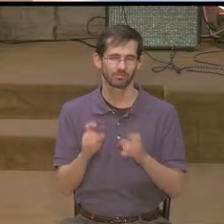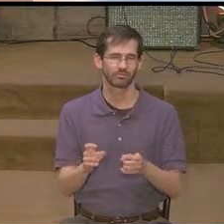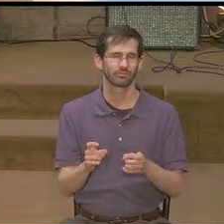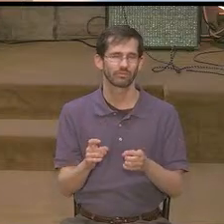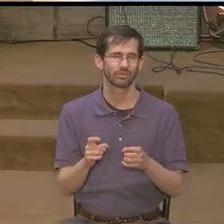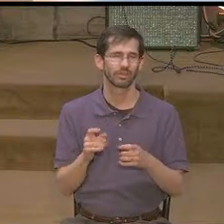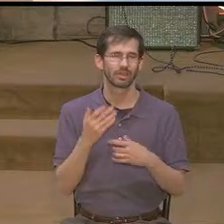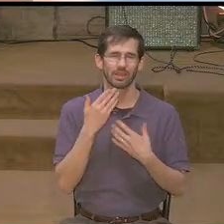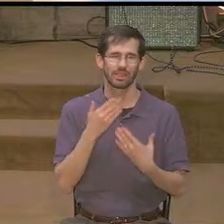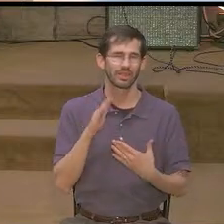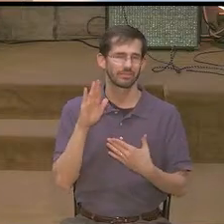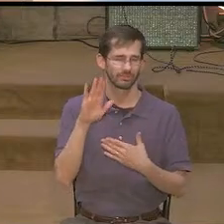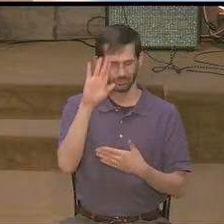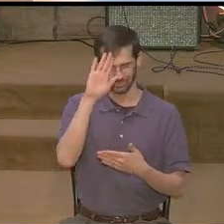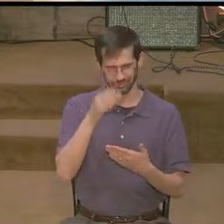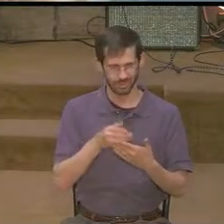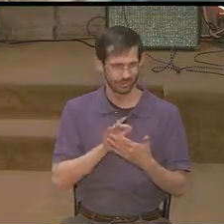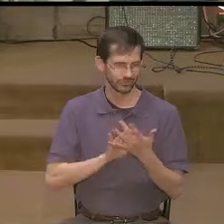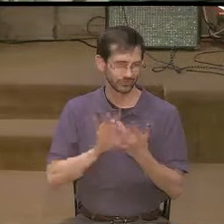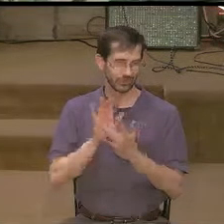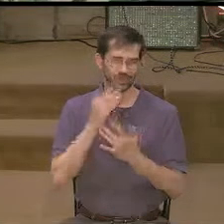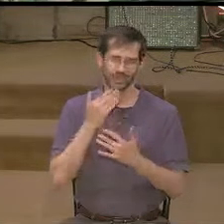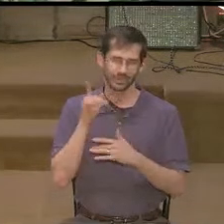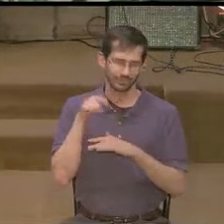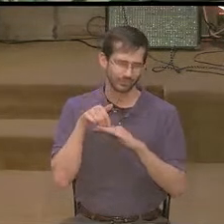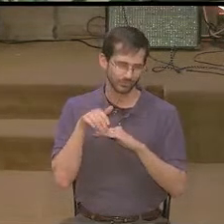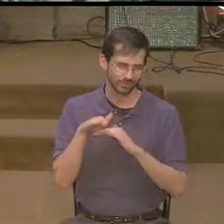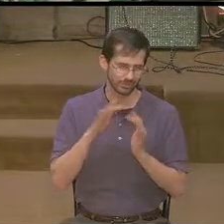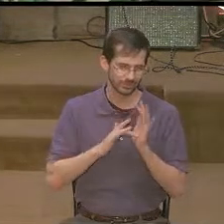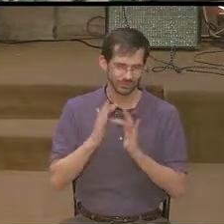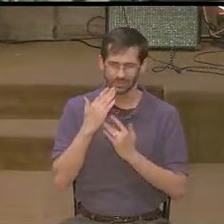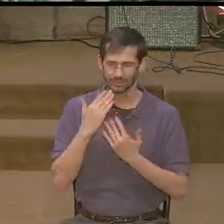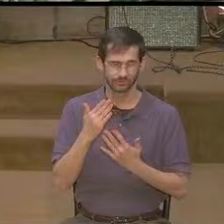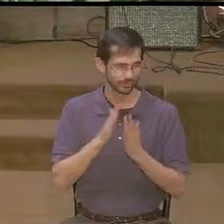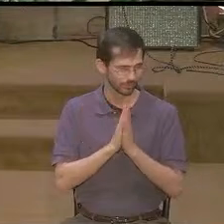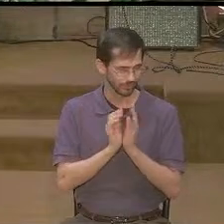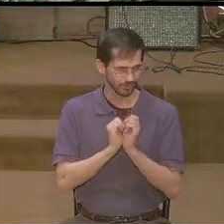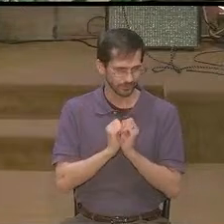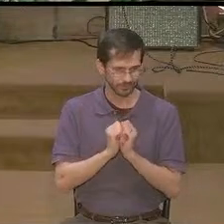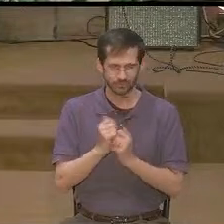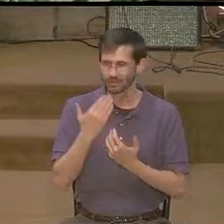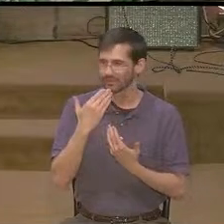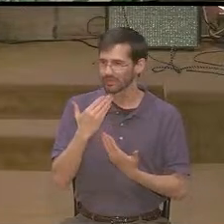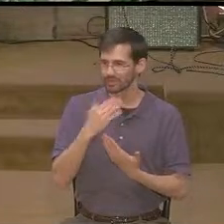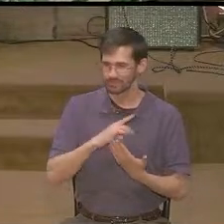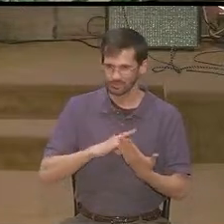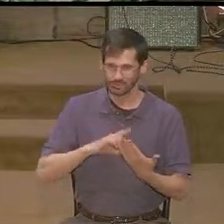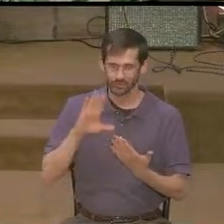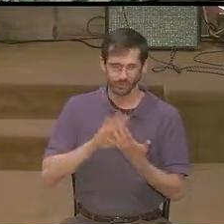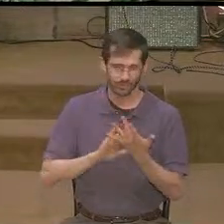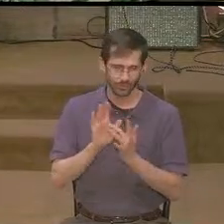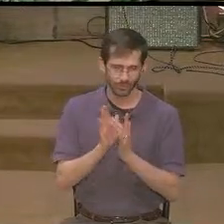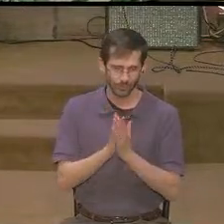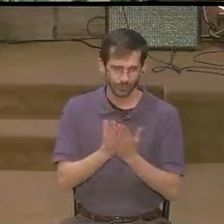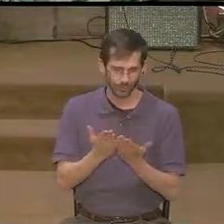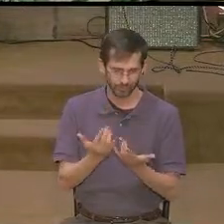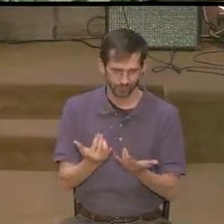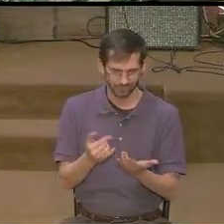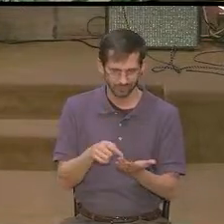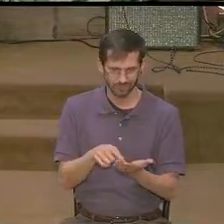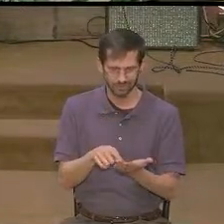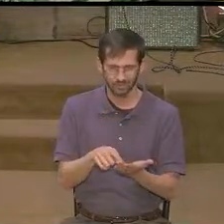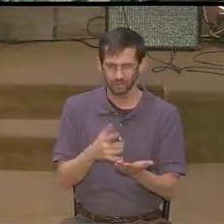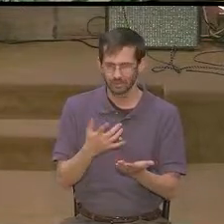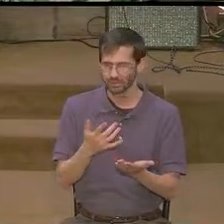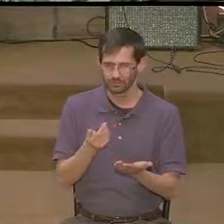Jesus. Thank you for sending Jesus. Are you praying with me right now? Thank you, Lord, for your word tonight. And Lord, just